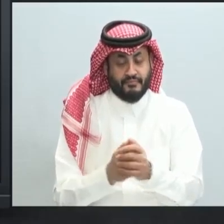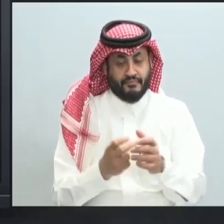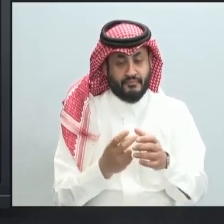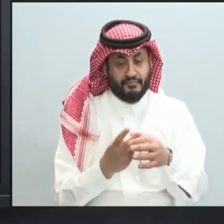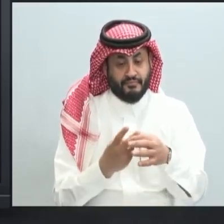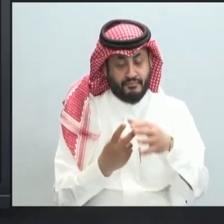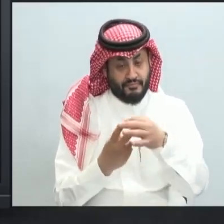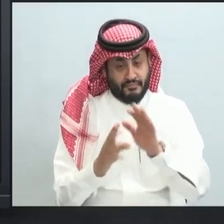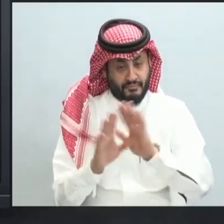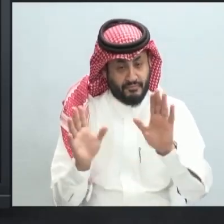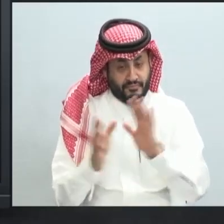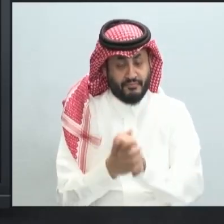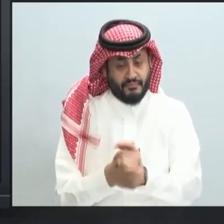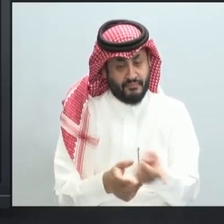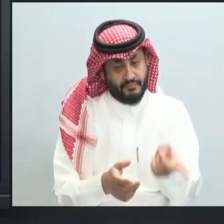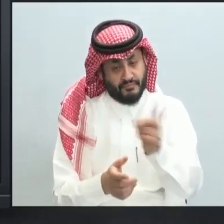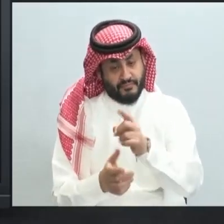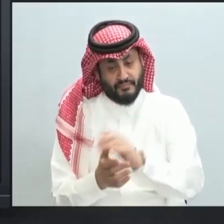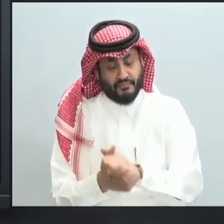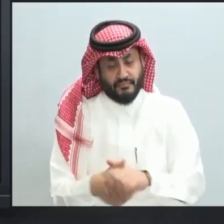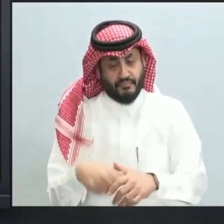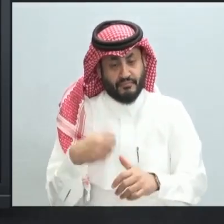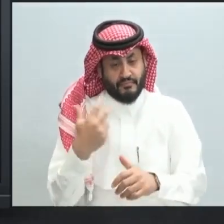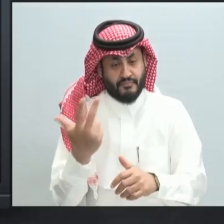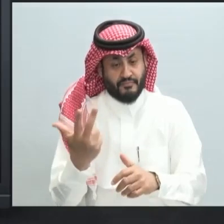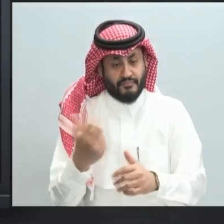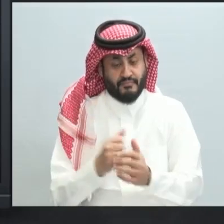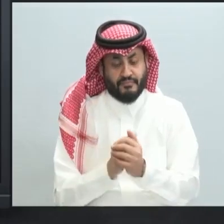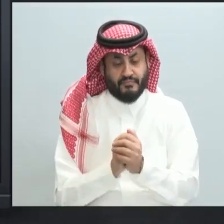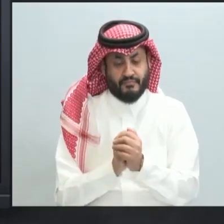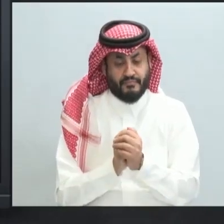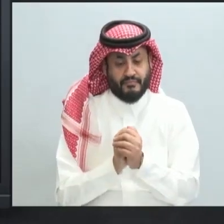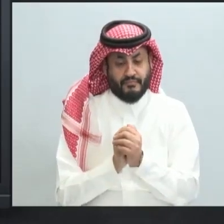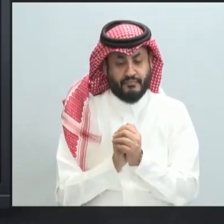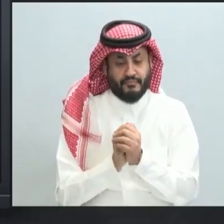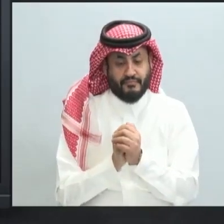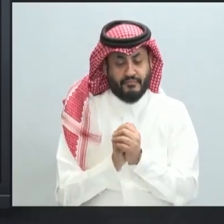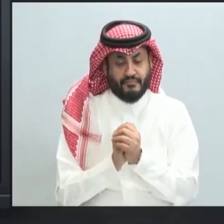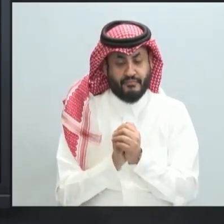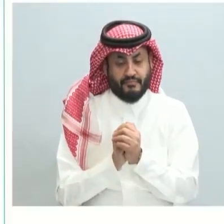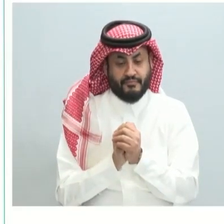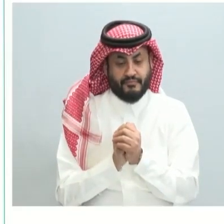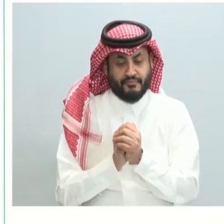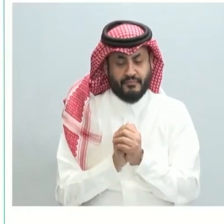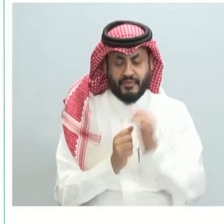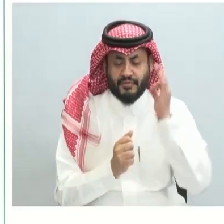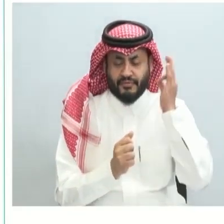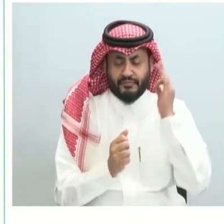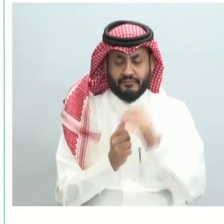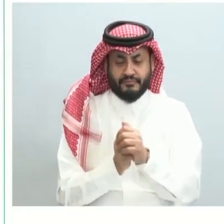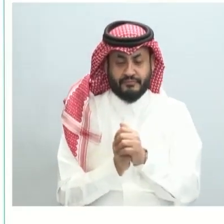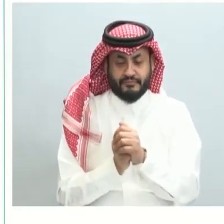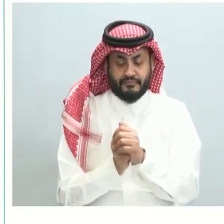one, and after we finish the second one, let us move on straight to the third one. Now, let's listen to the